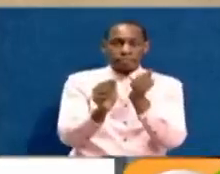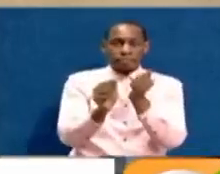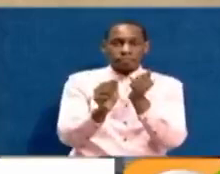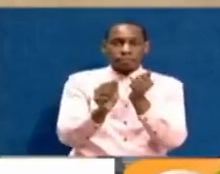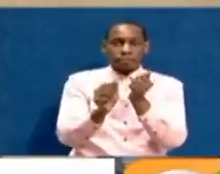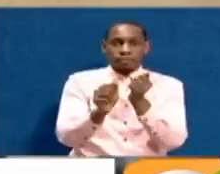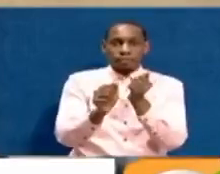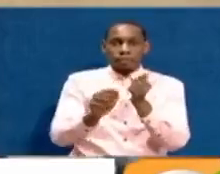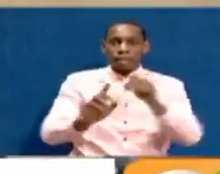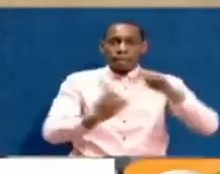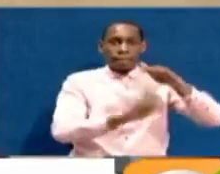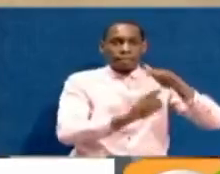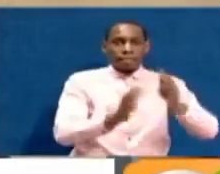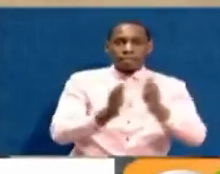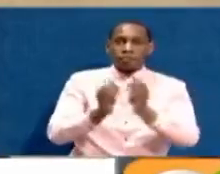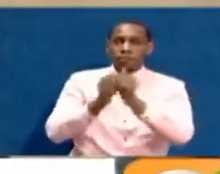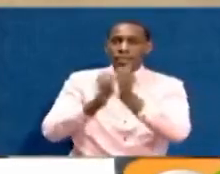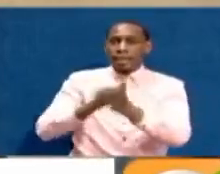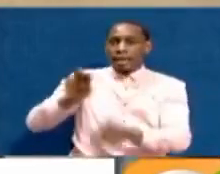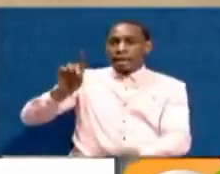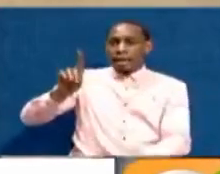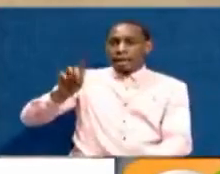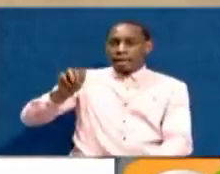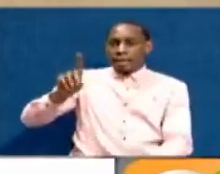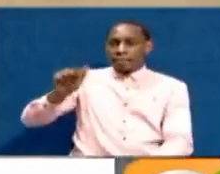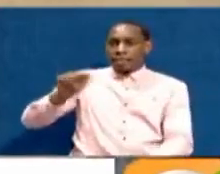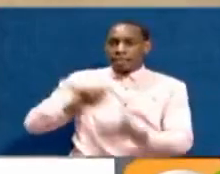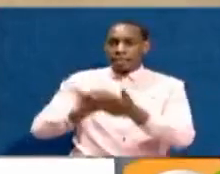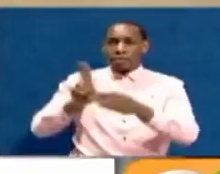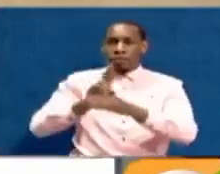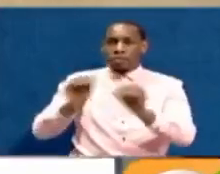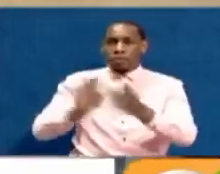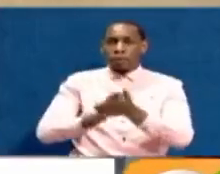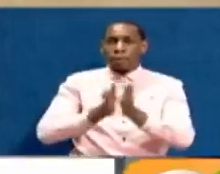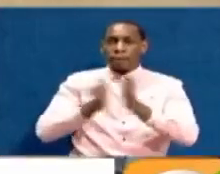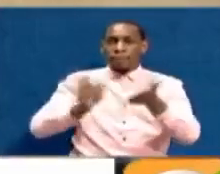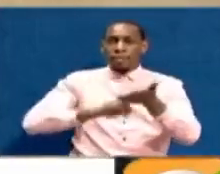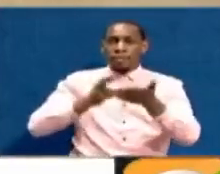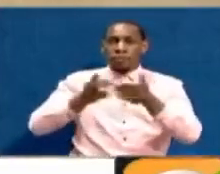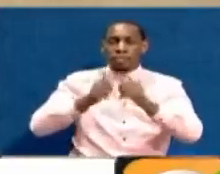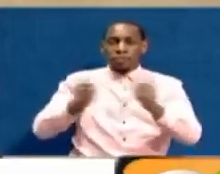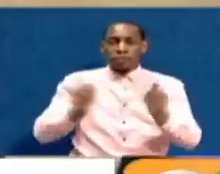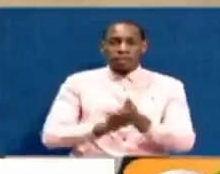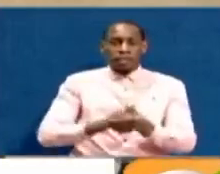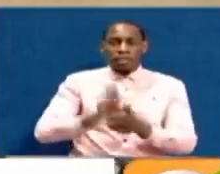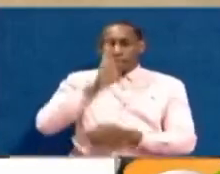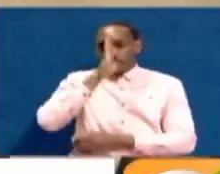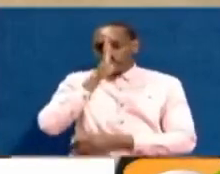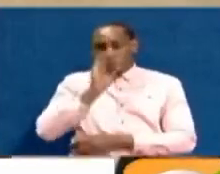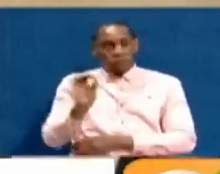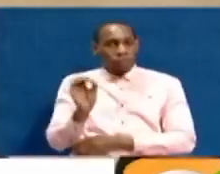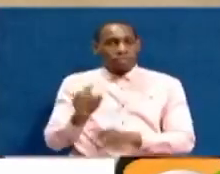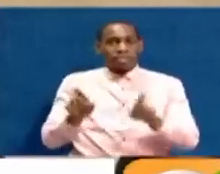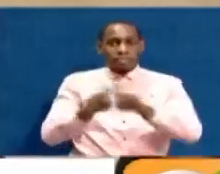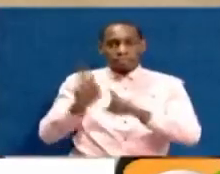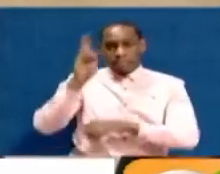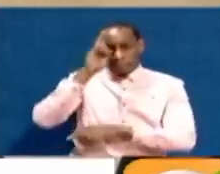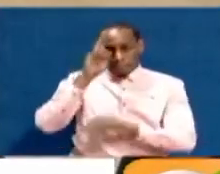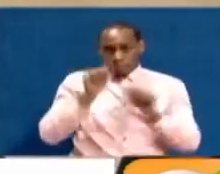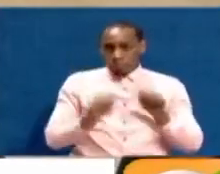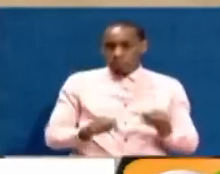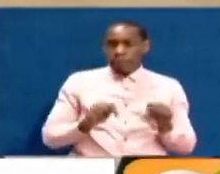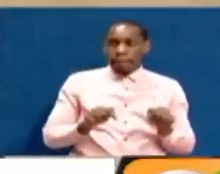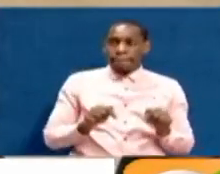the ministries and MDAs which are not using public resources properly. There's no question about it. And that is the reason